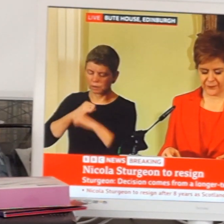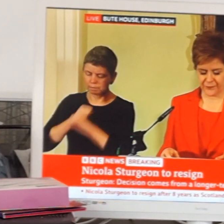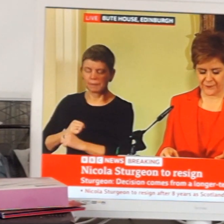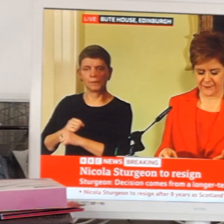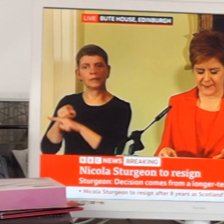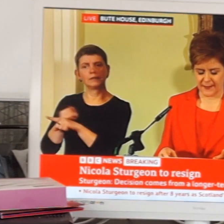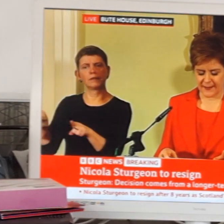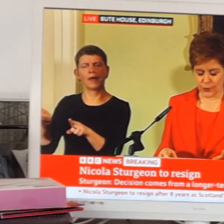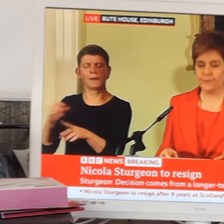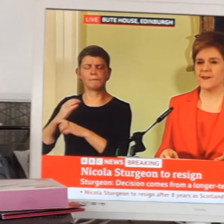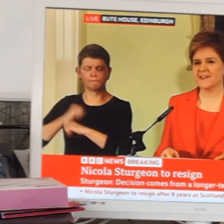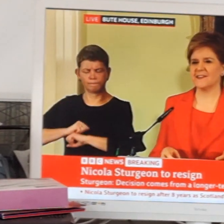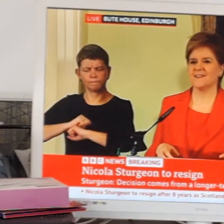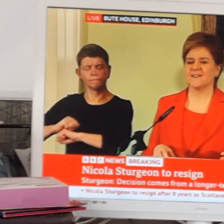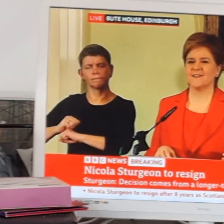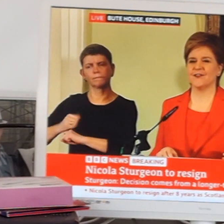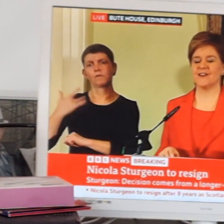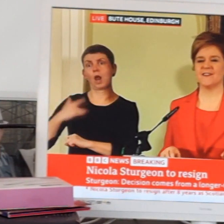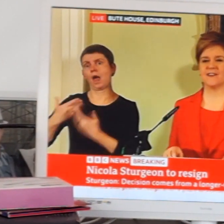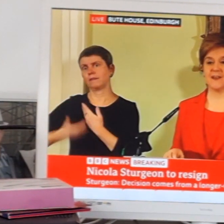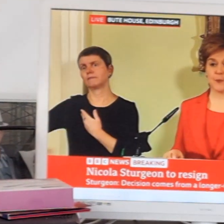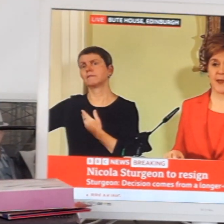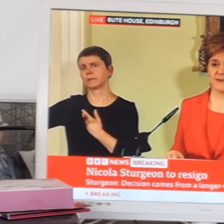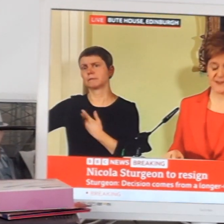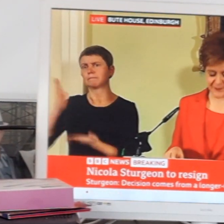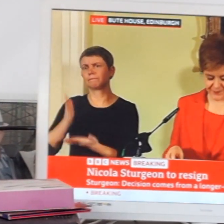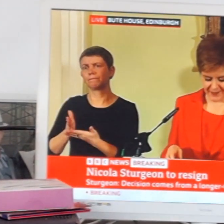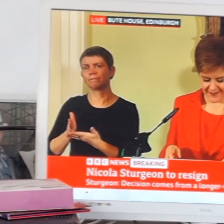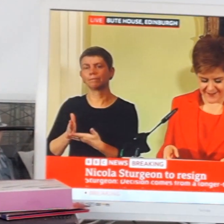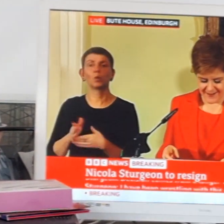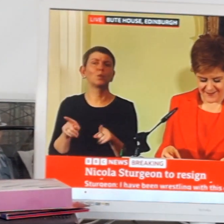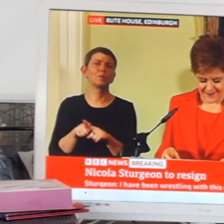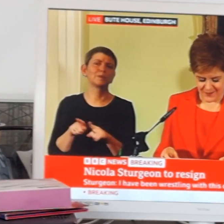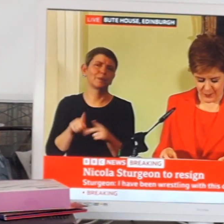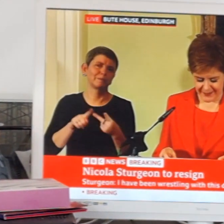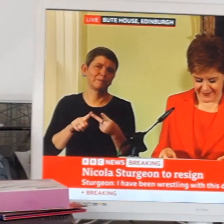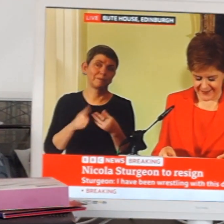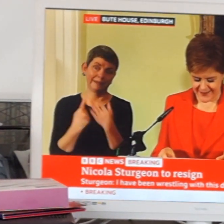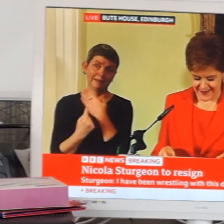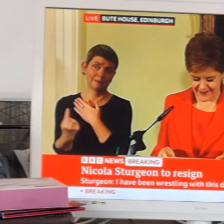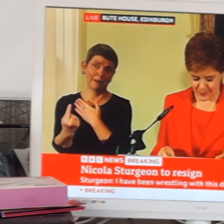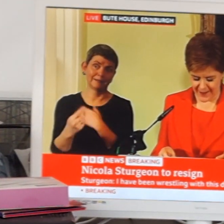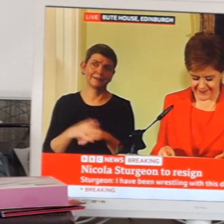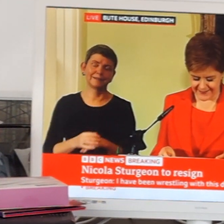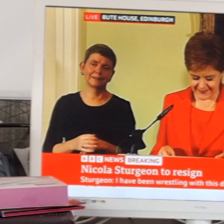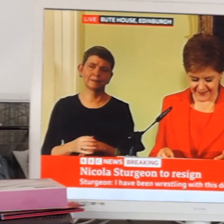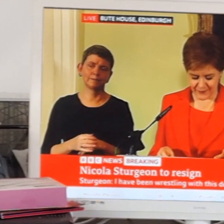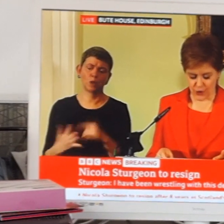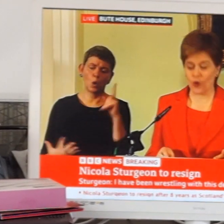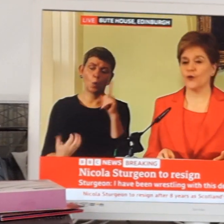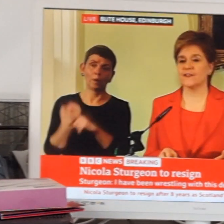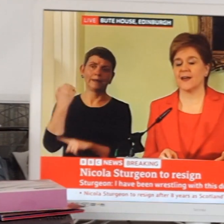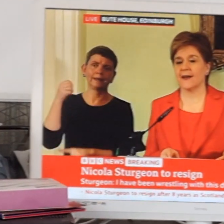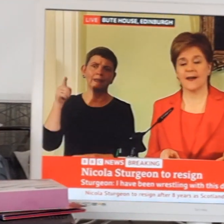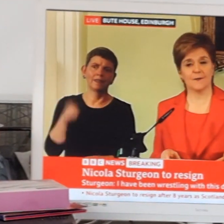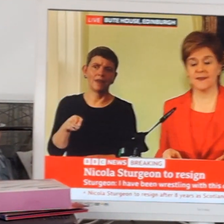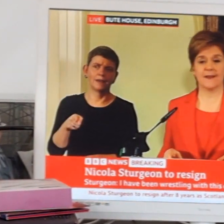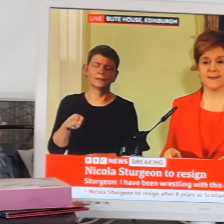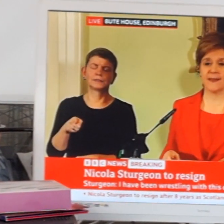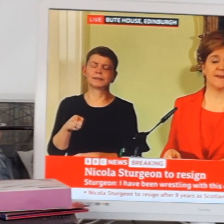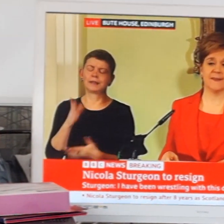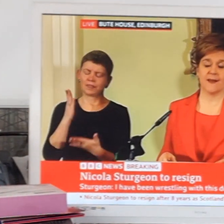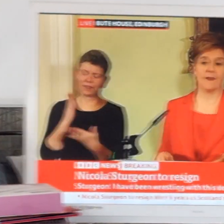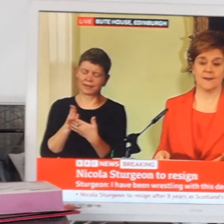lifelong. And obviously, there is independence. Winning independence is the cause I